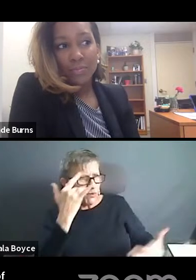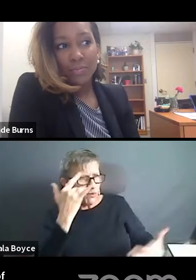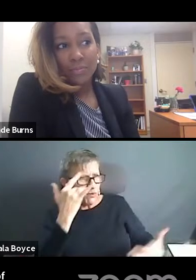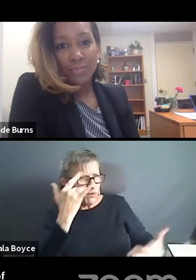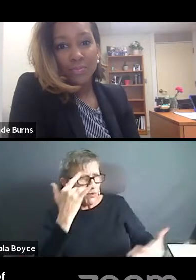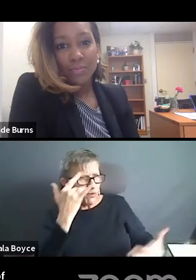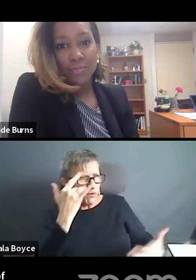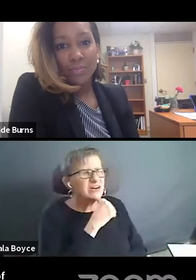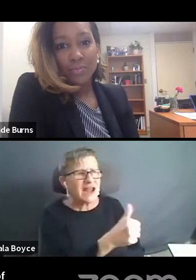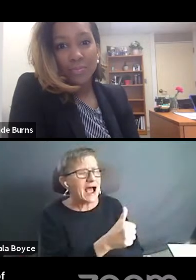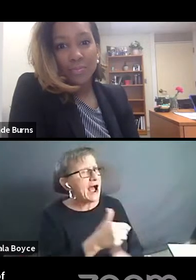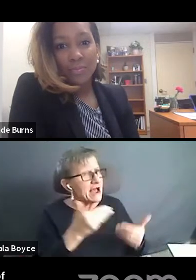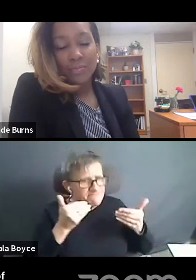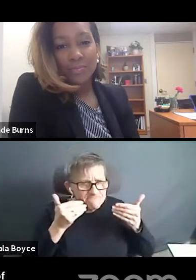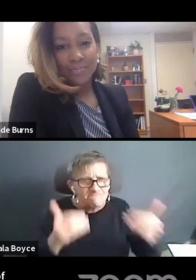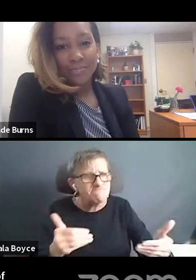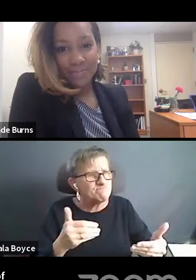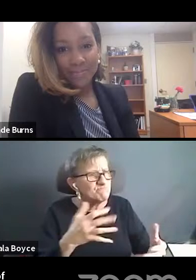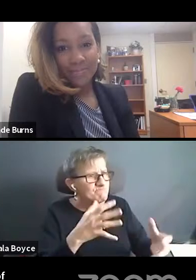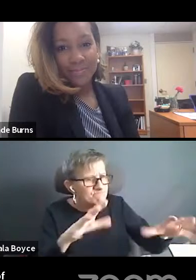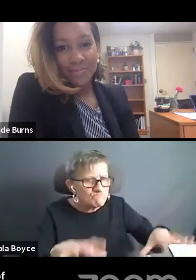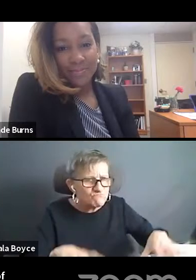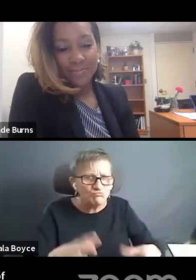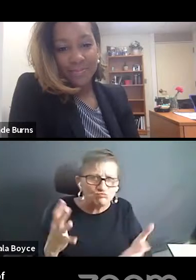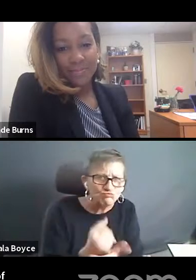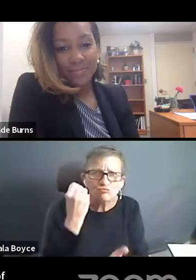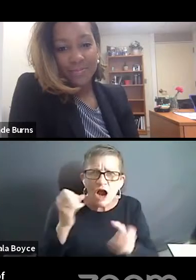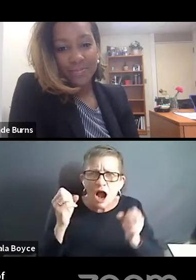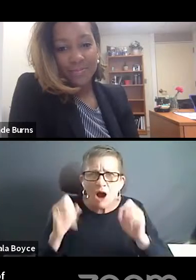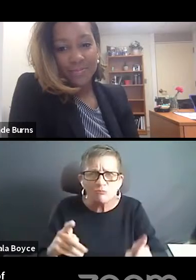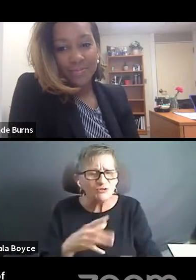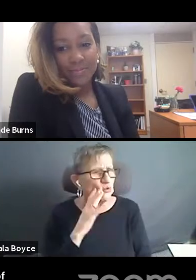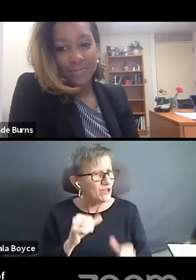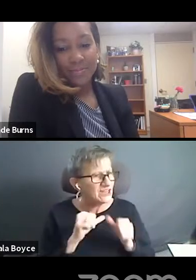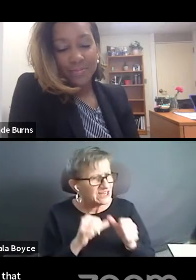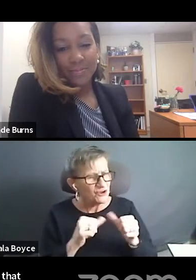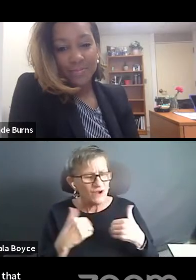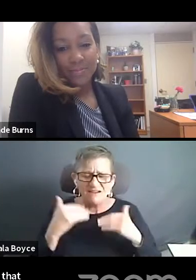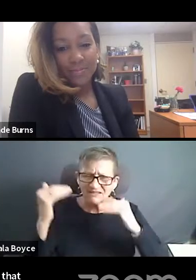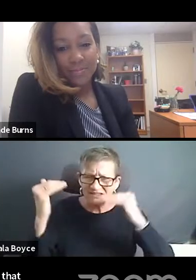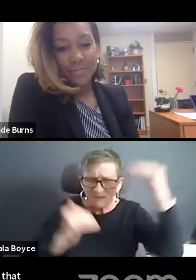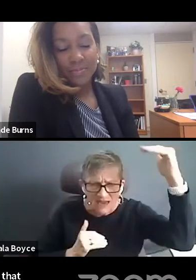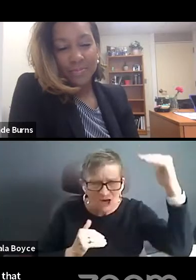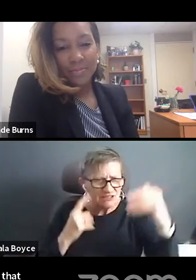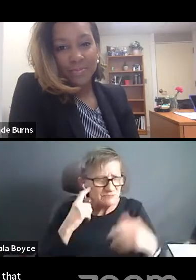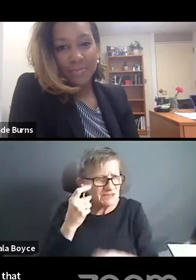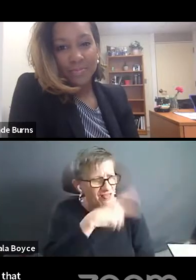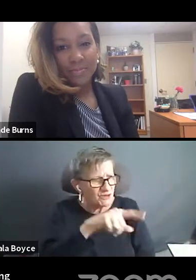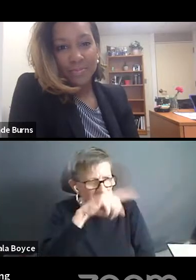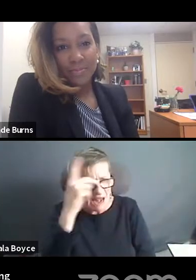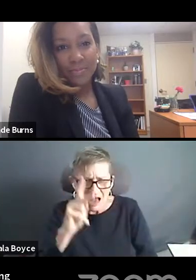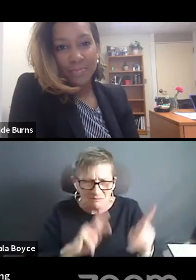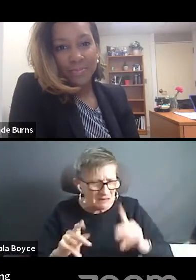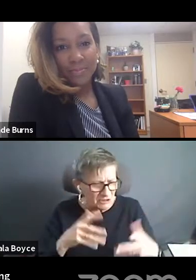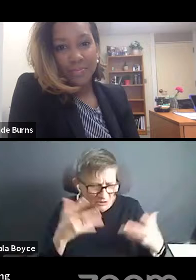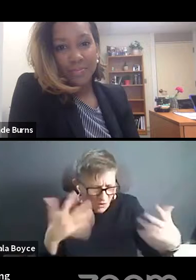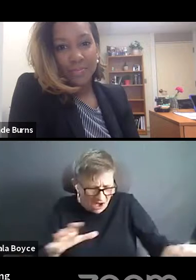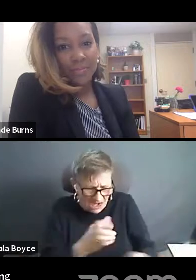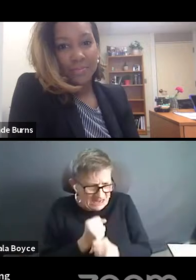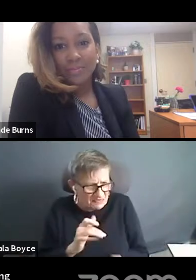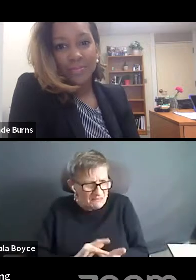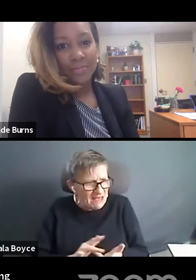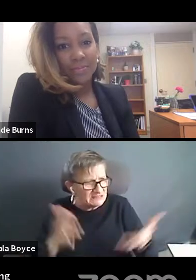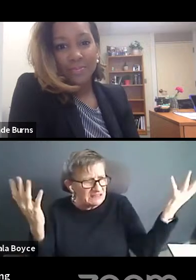not availing themselves of these opportunities. And there's going to continue to be these disparities because these Black folk just don't want to get the